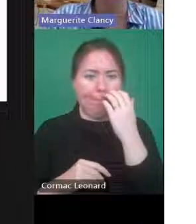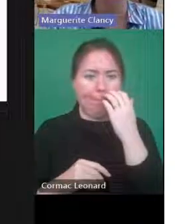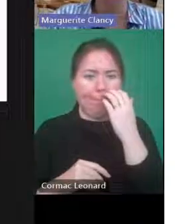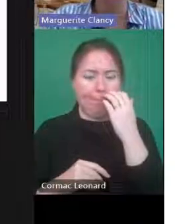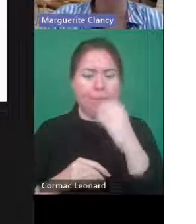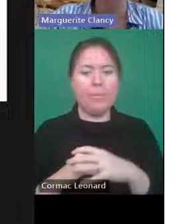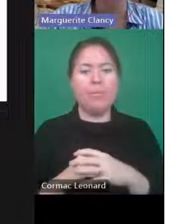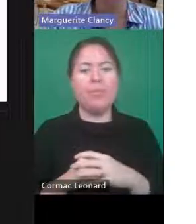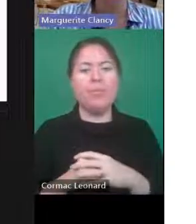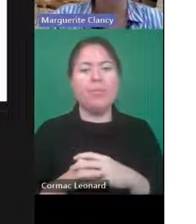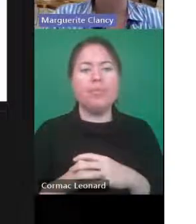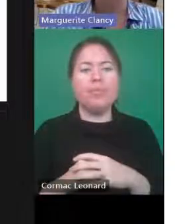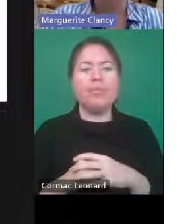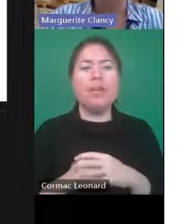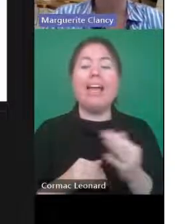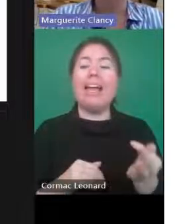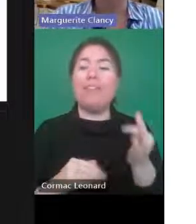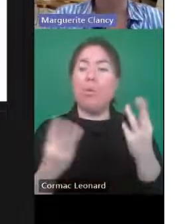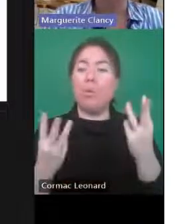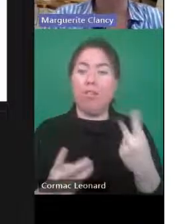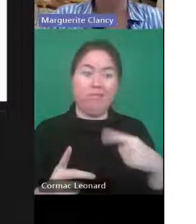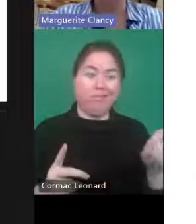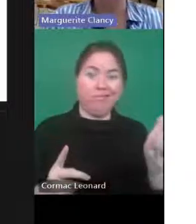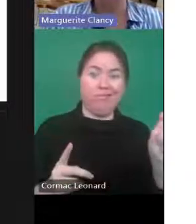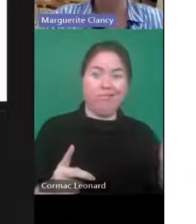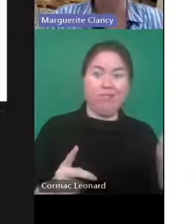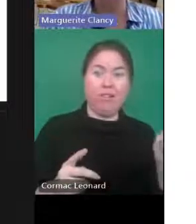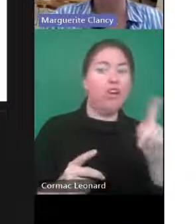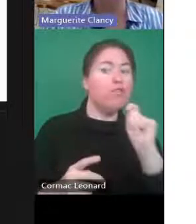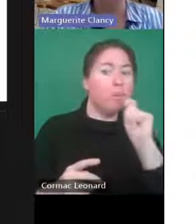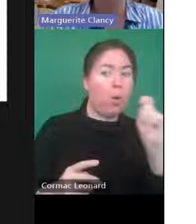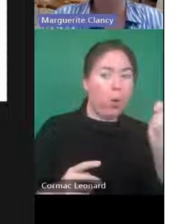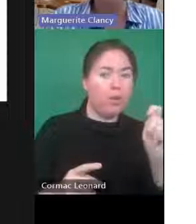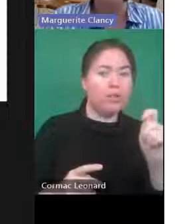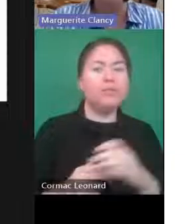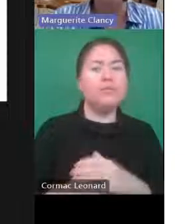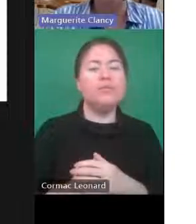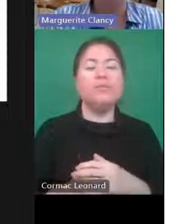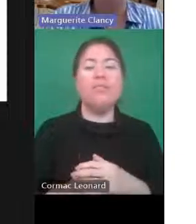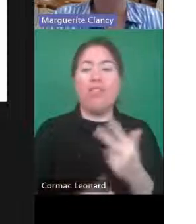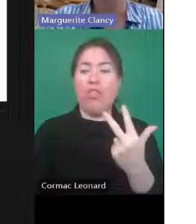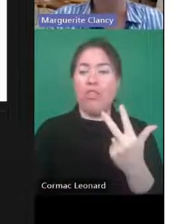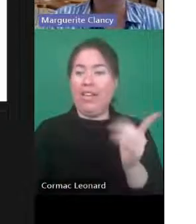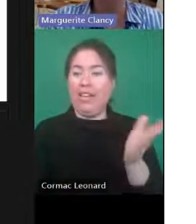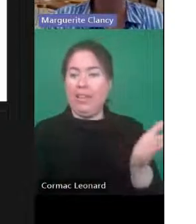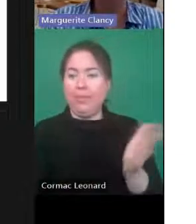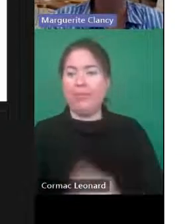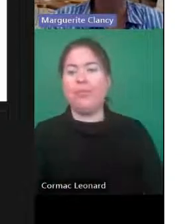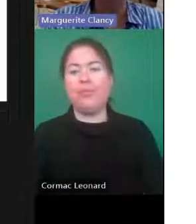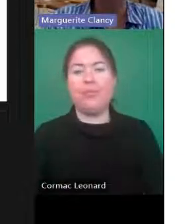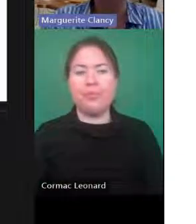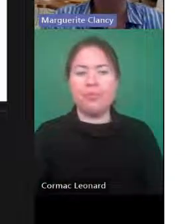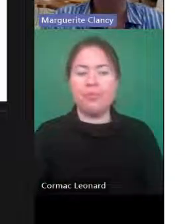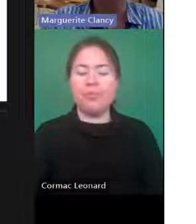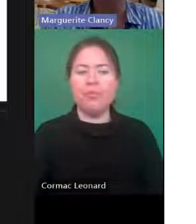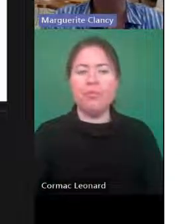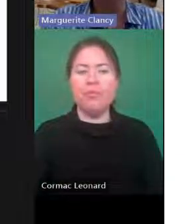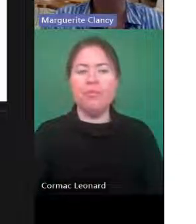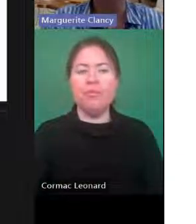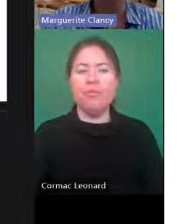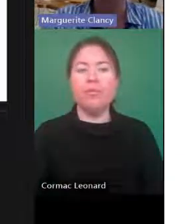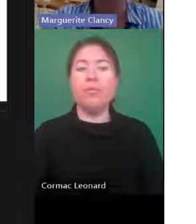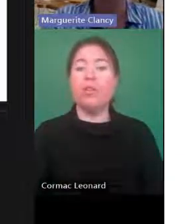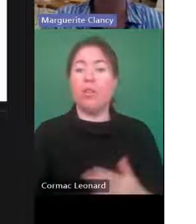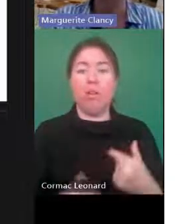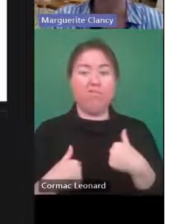going down through that route, there is 3 pathways that are open to you. The public, if you're like a member